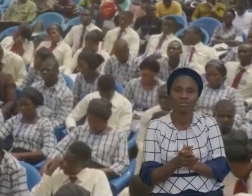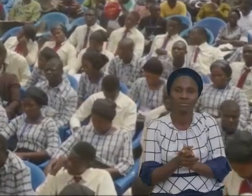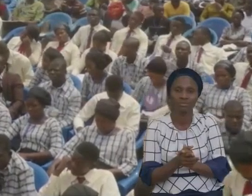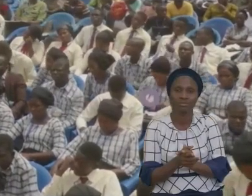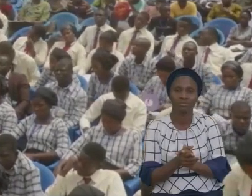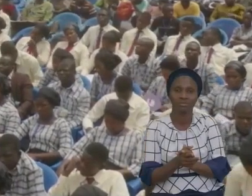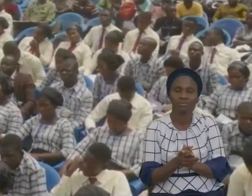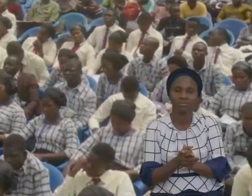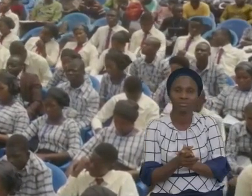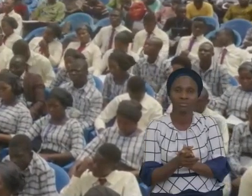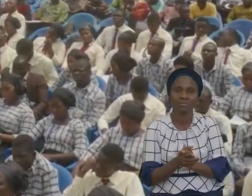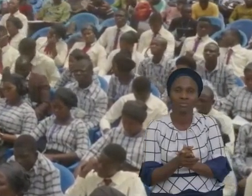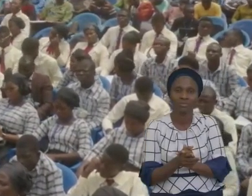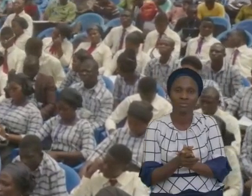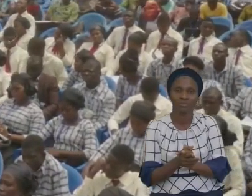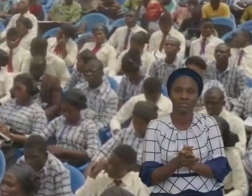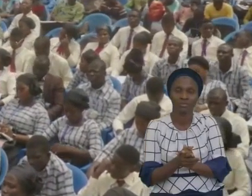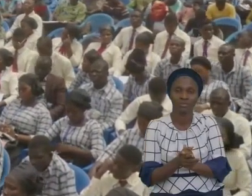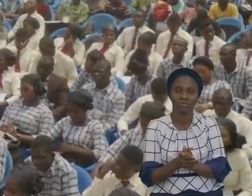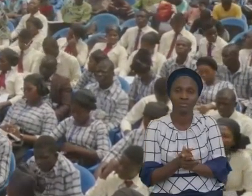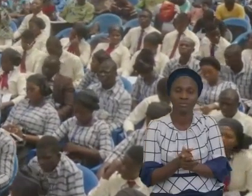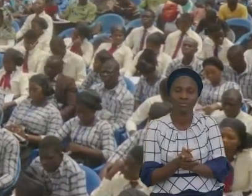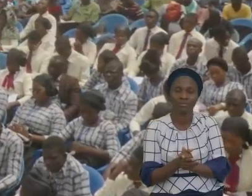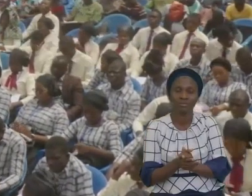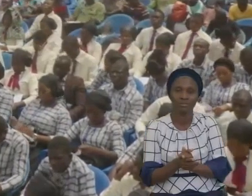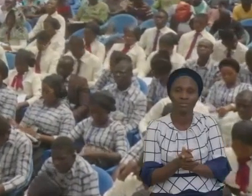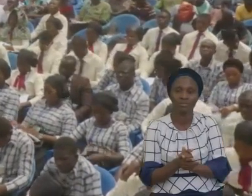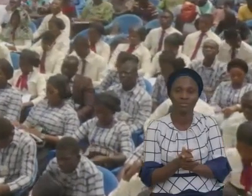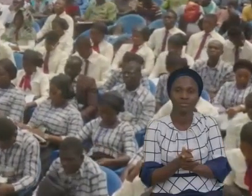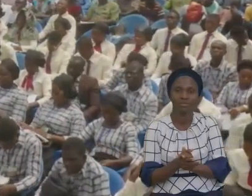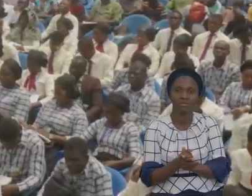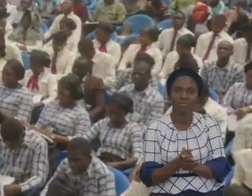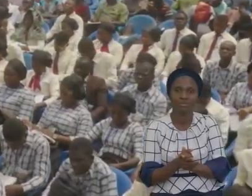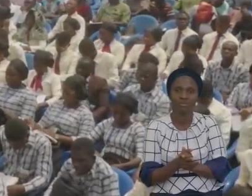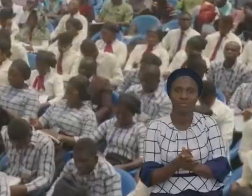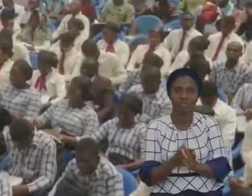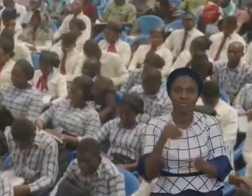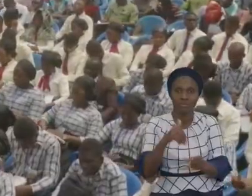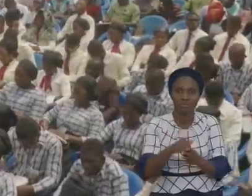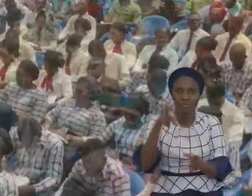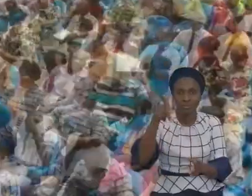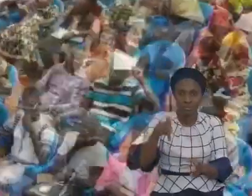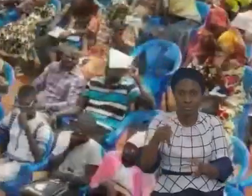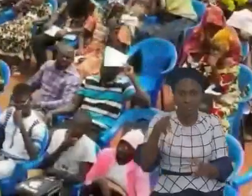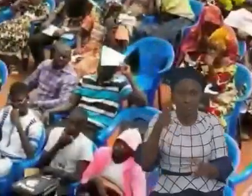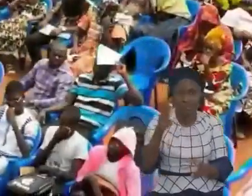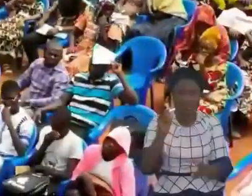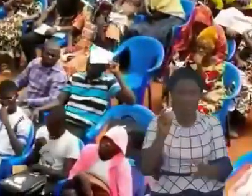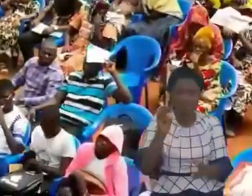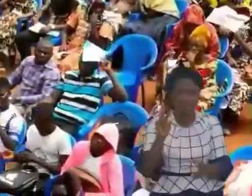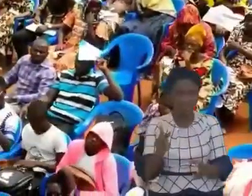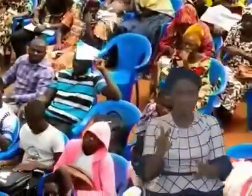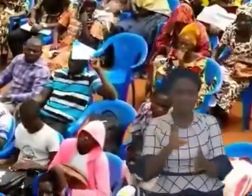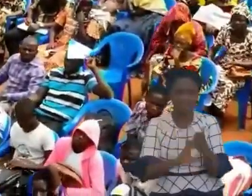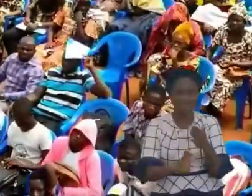In Proverbs chapter 15, reading from verse 19.